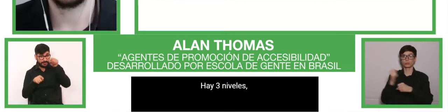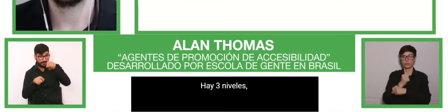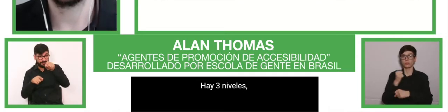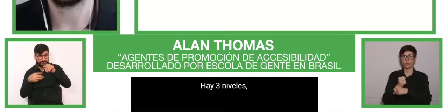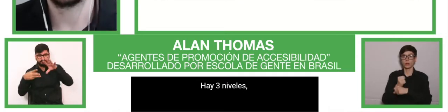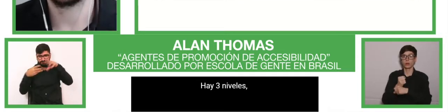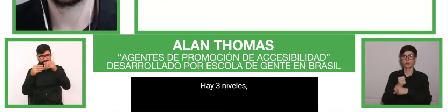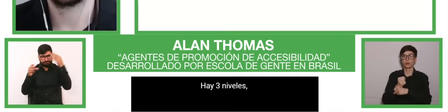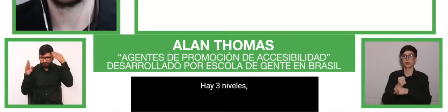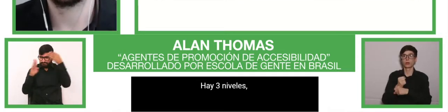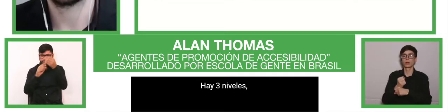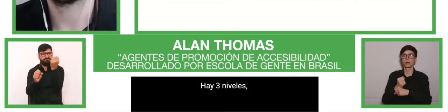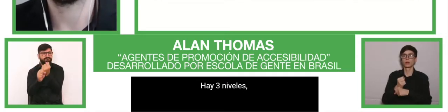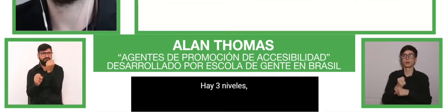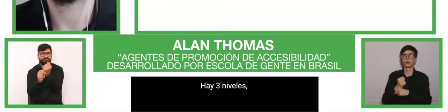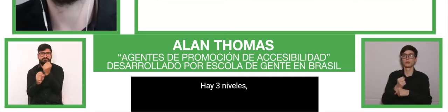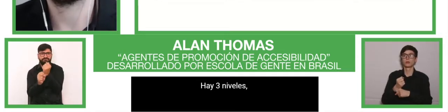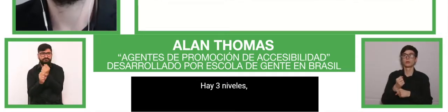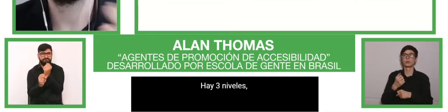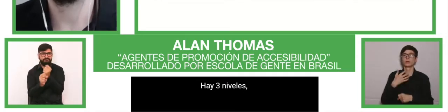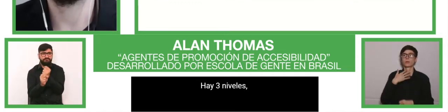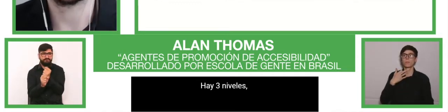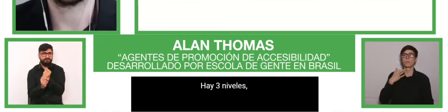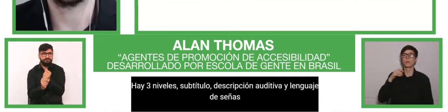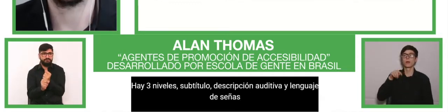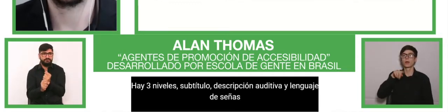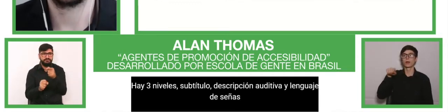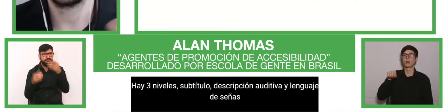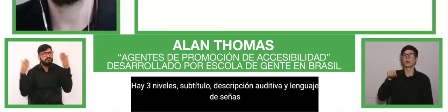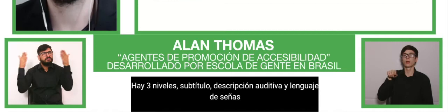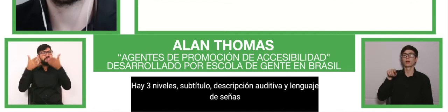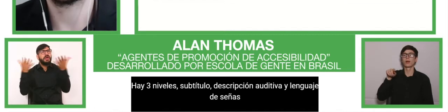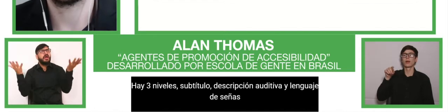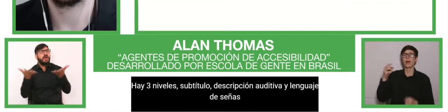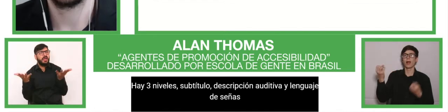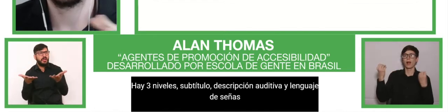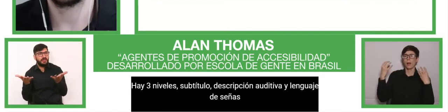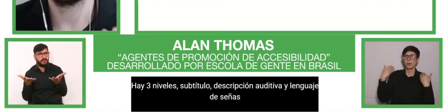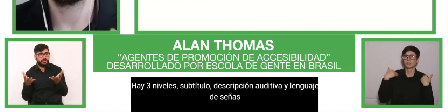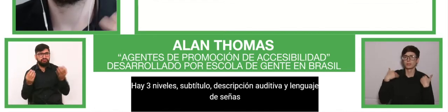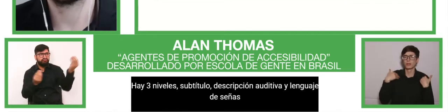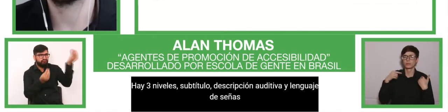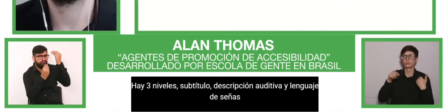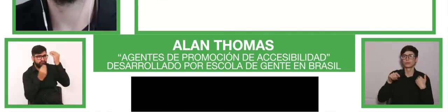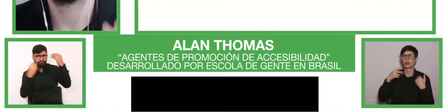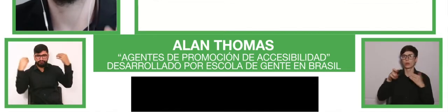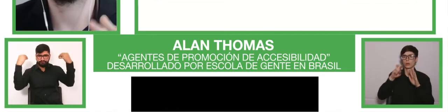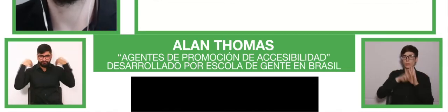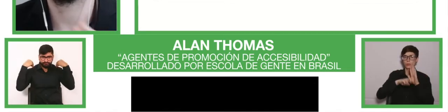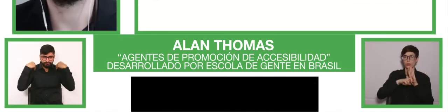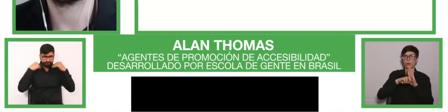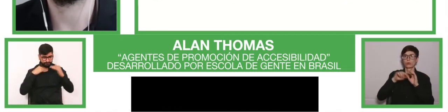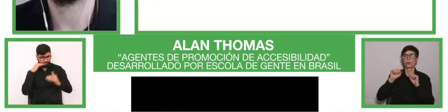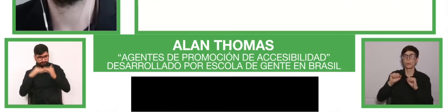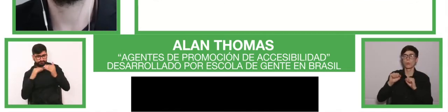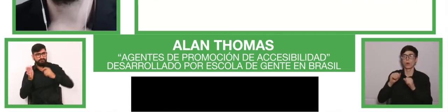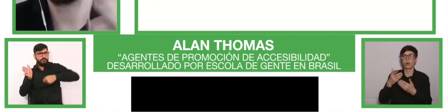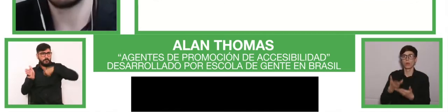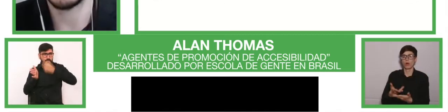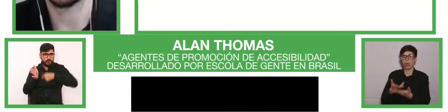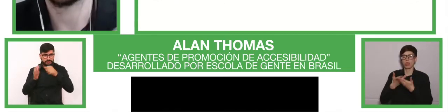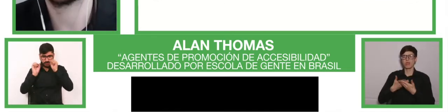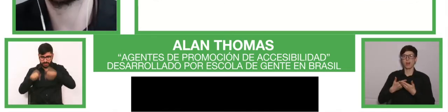We were a part of the impact transfer training 2 years ago. Thanks to it, we earned the courage to put ourselves out there, to